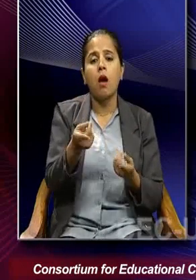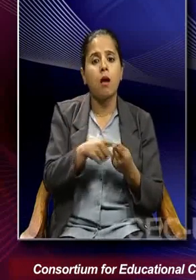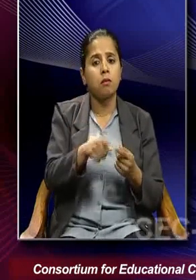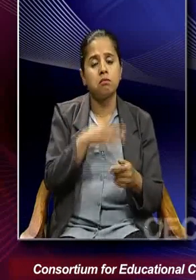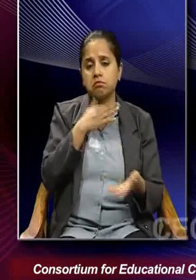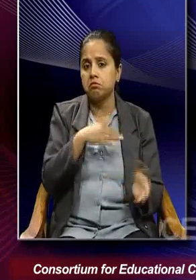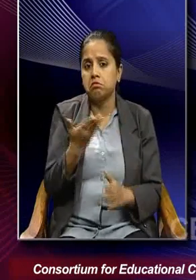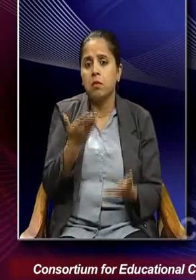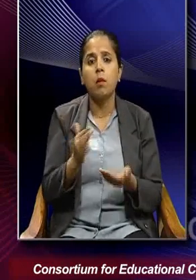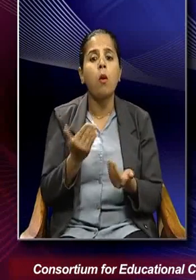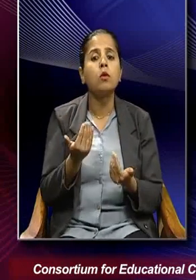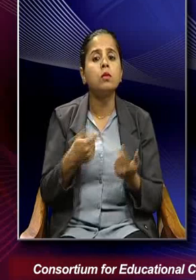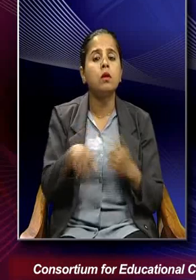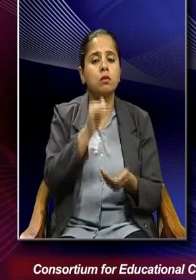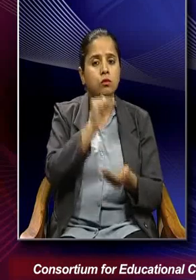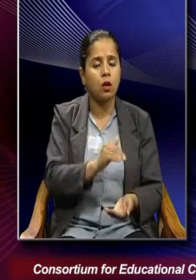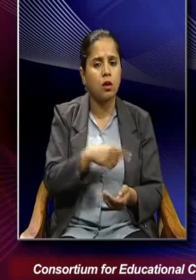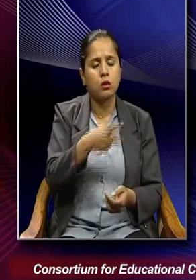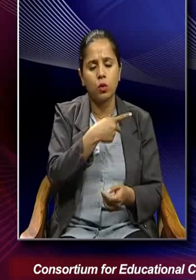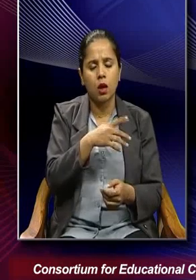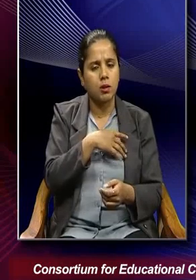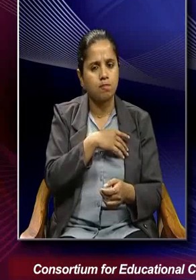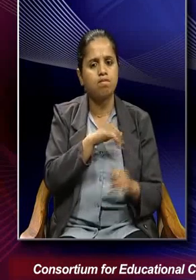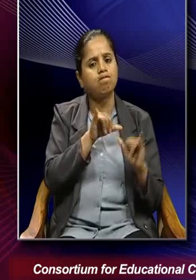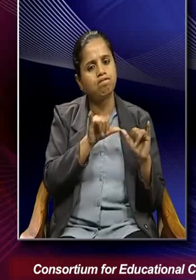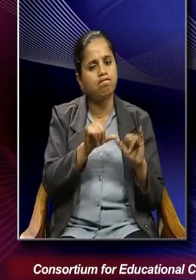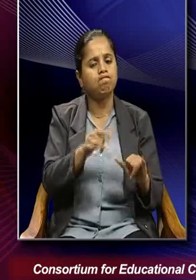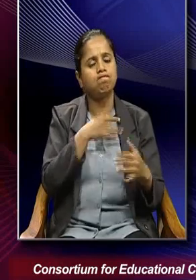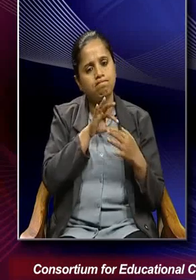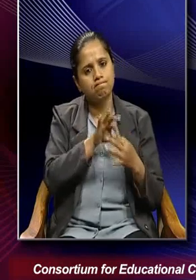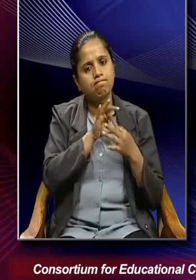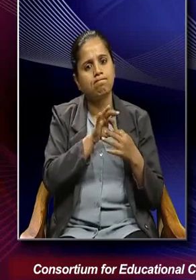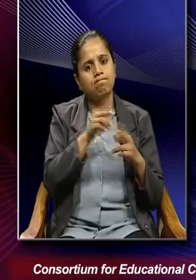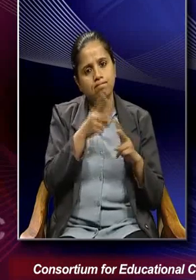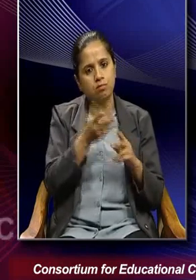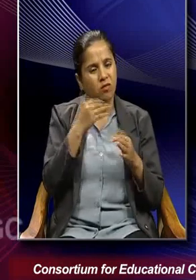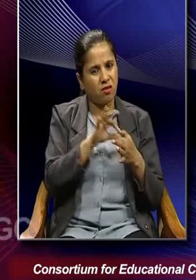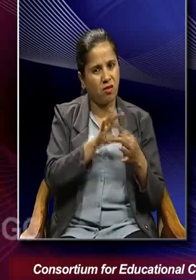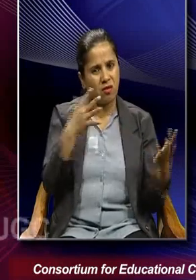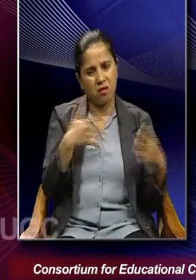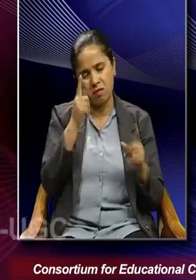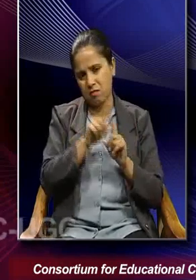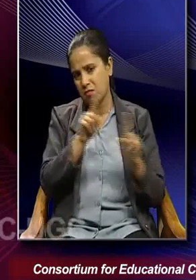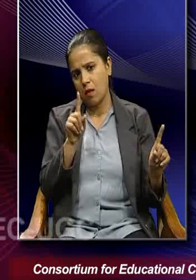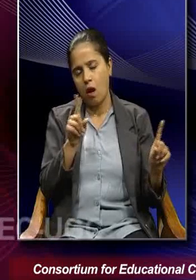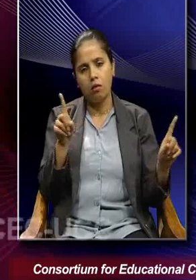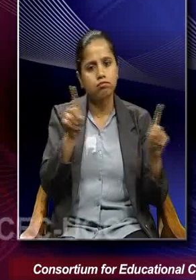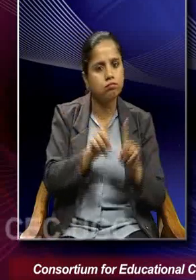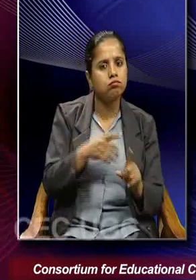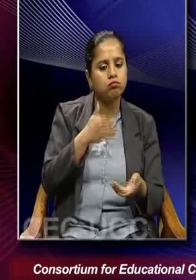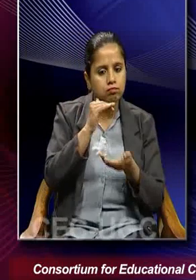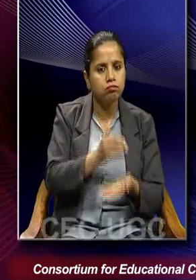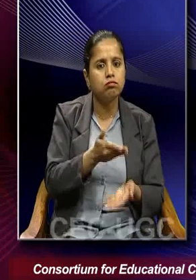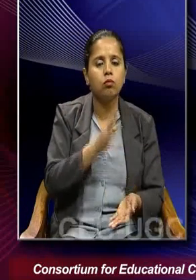death as well. So they had to in a way handle this kind of a reality which was there, which was painful in nature,